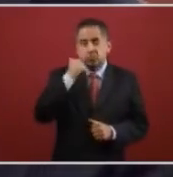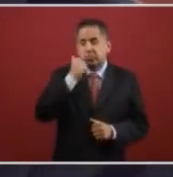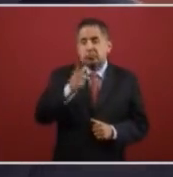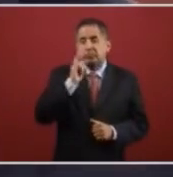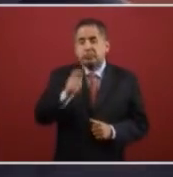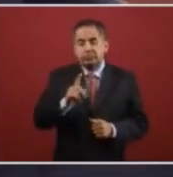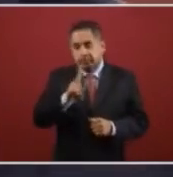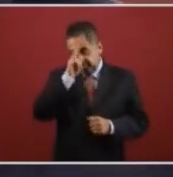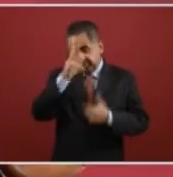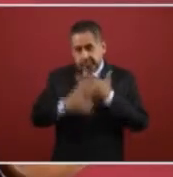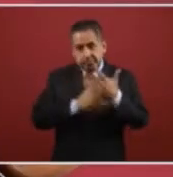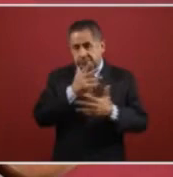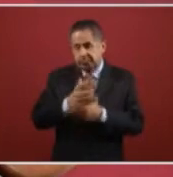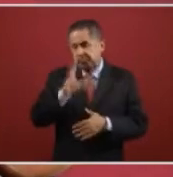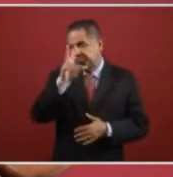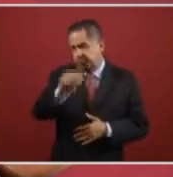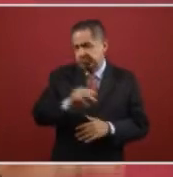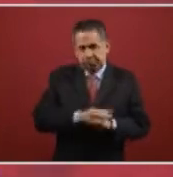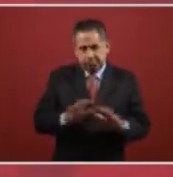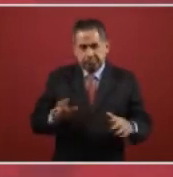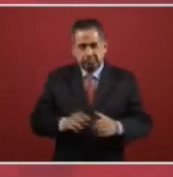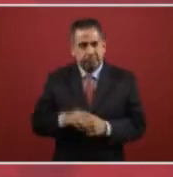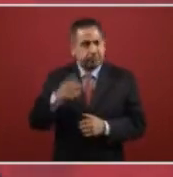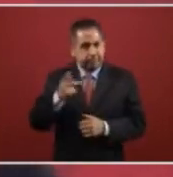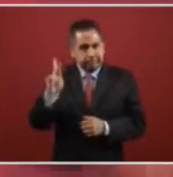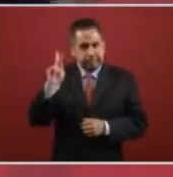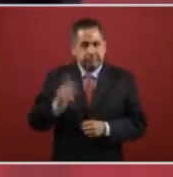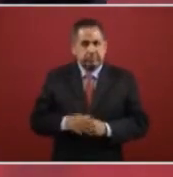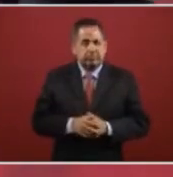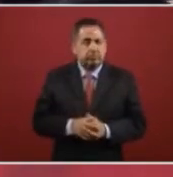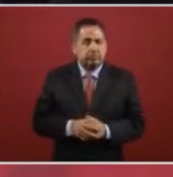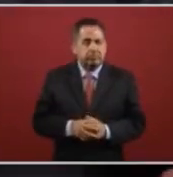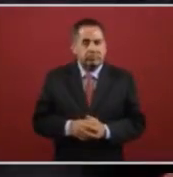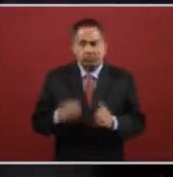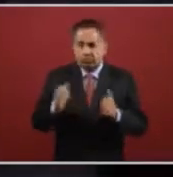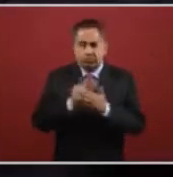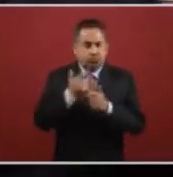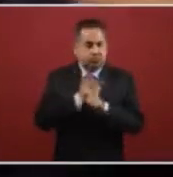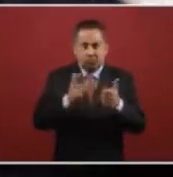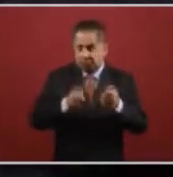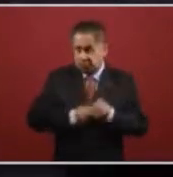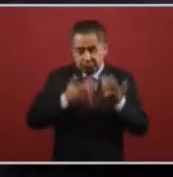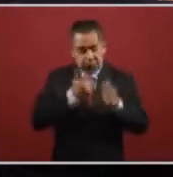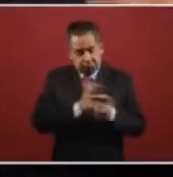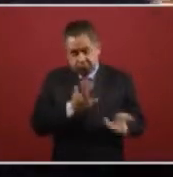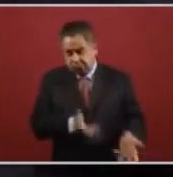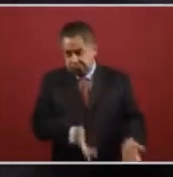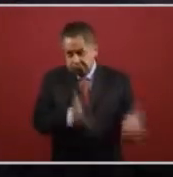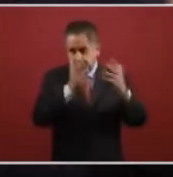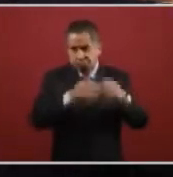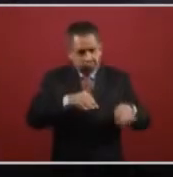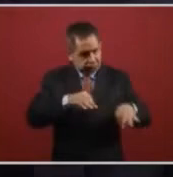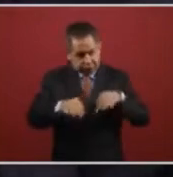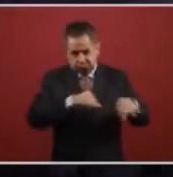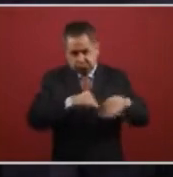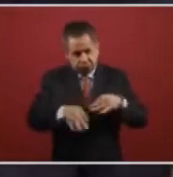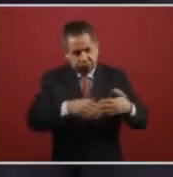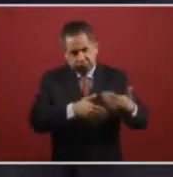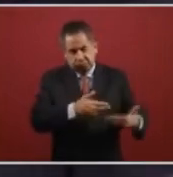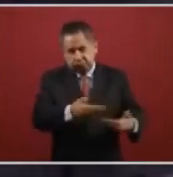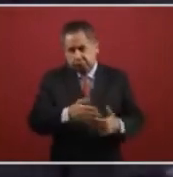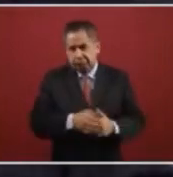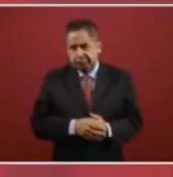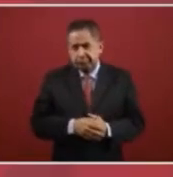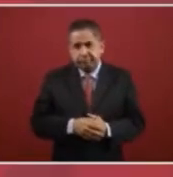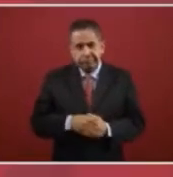The only thing that we do not want is violence. But with liberty, go and work.